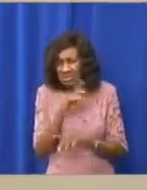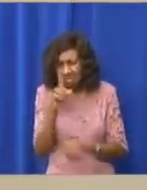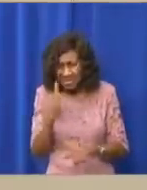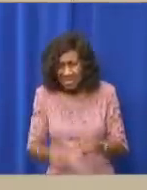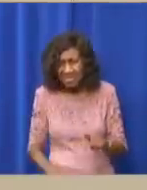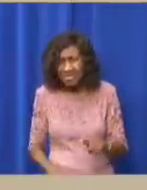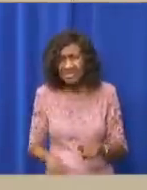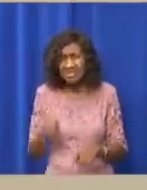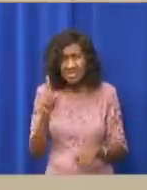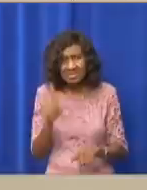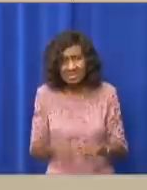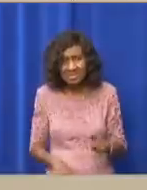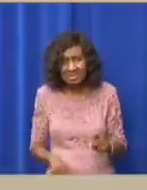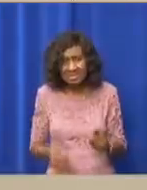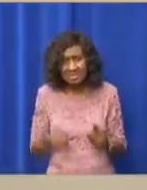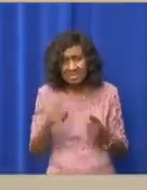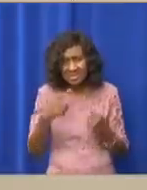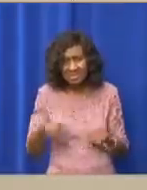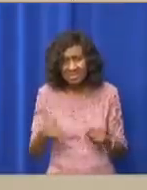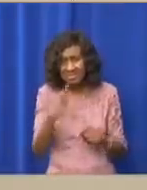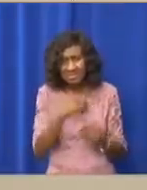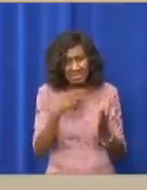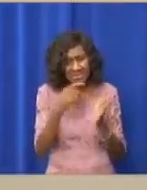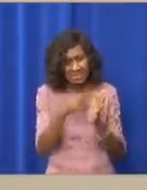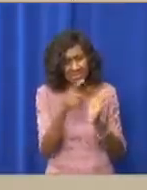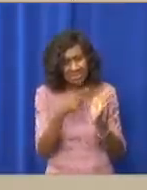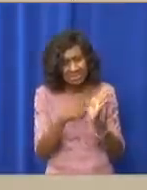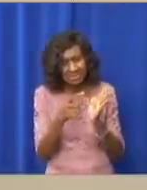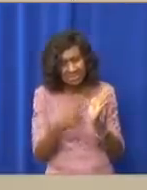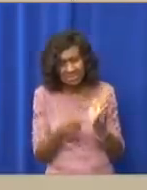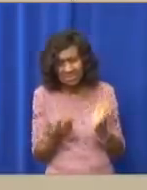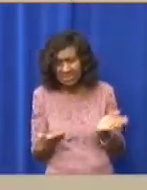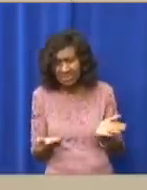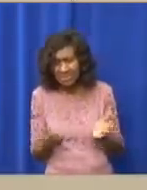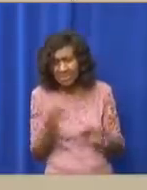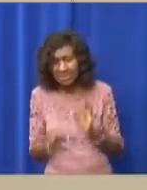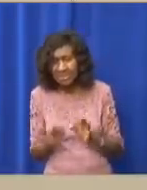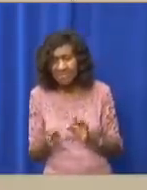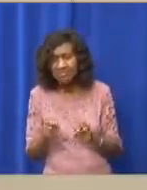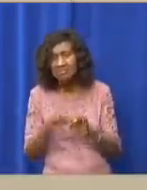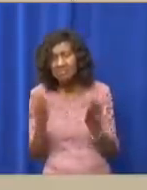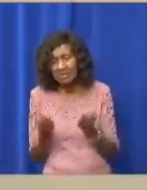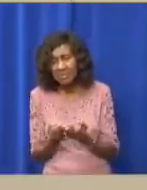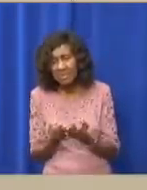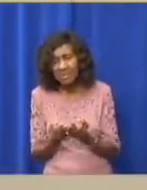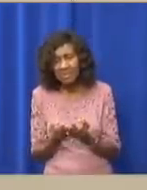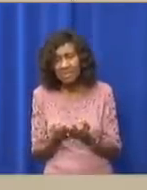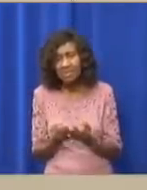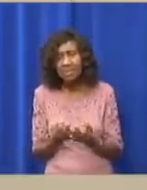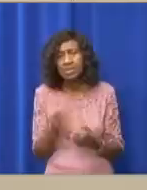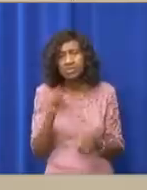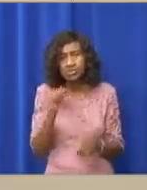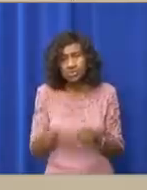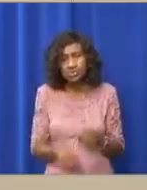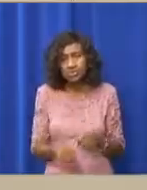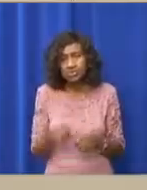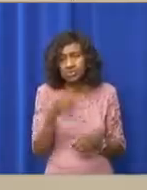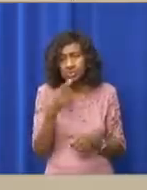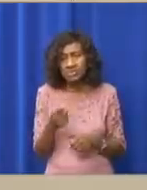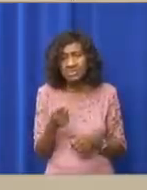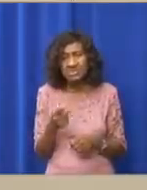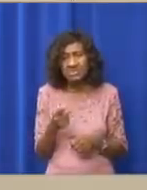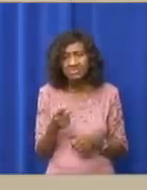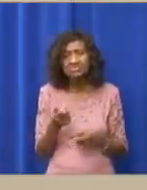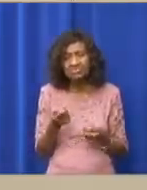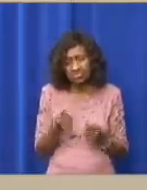the capacity to be able to police this in a way. I just ask everyone to see with us, as we say in these